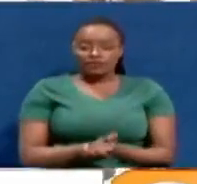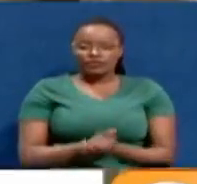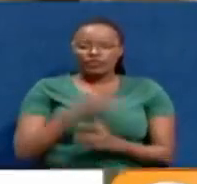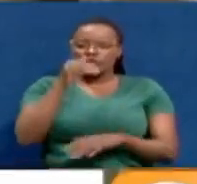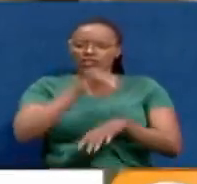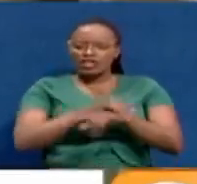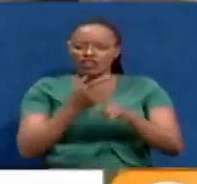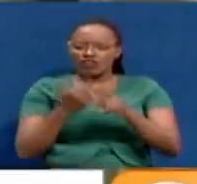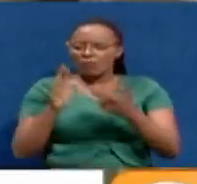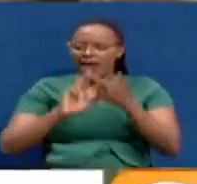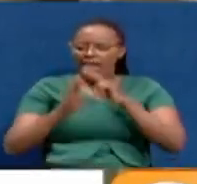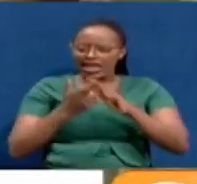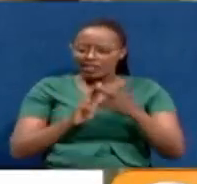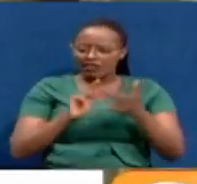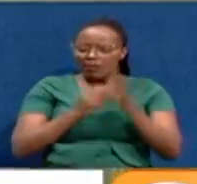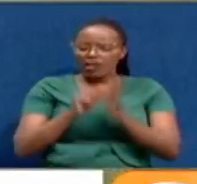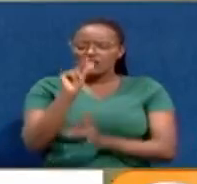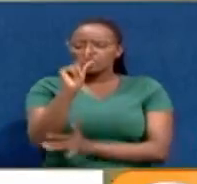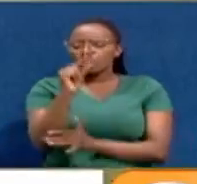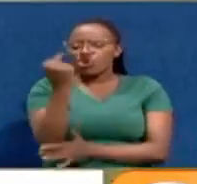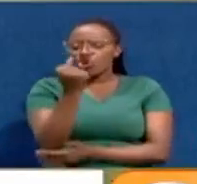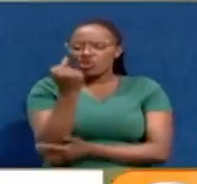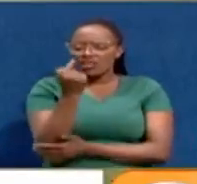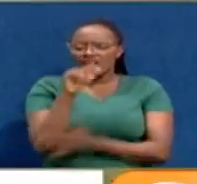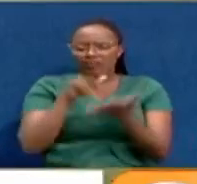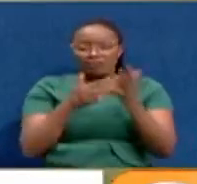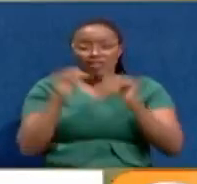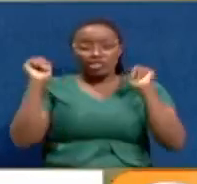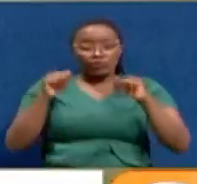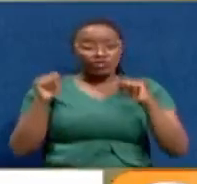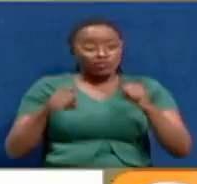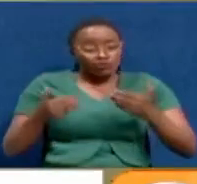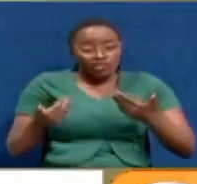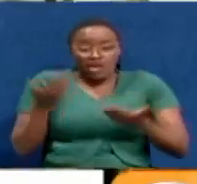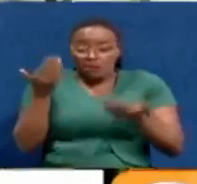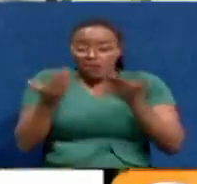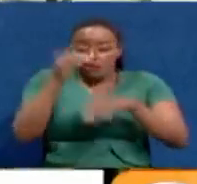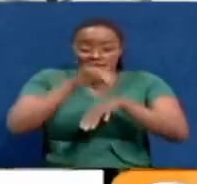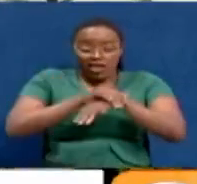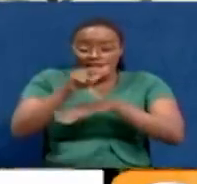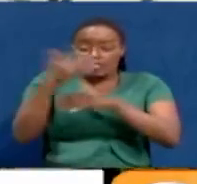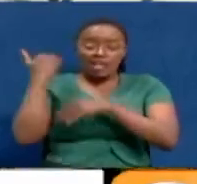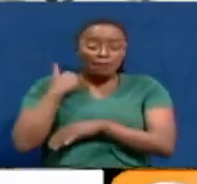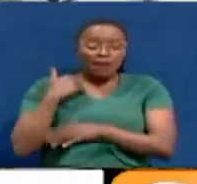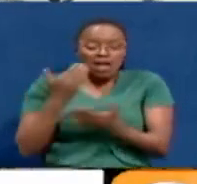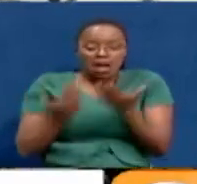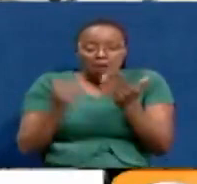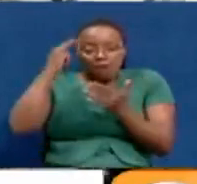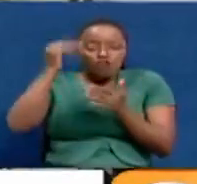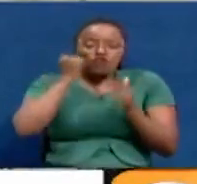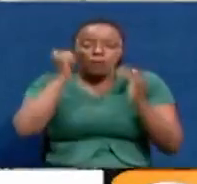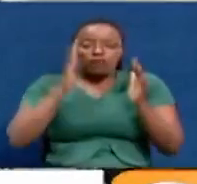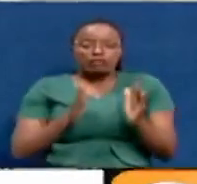getting blood from the relatives, and you know that's a small pool. The likelihood of getting the blood type for the